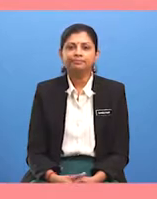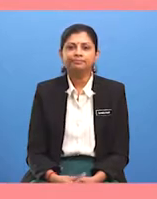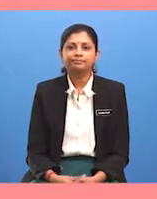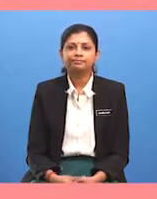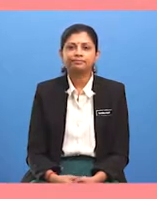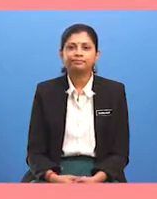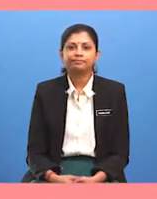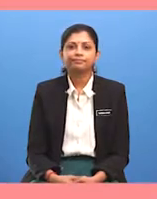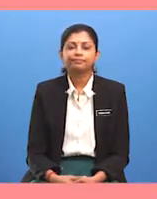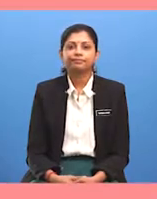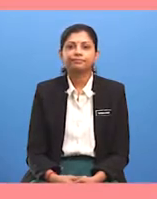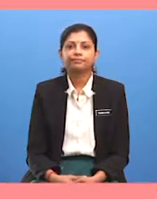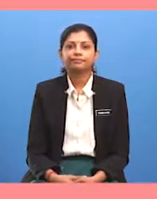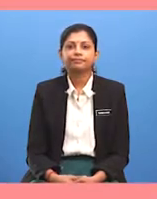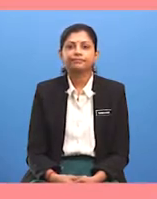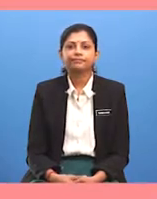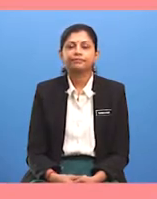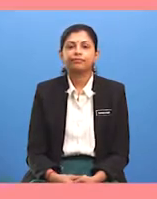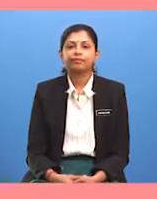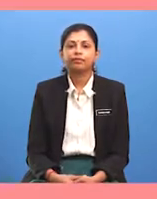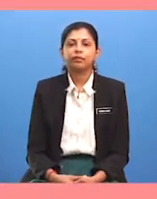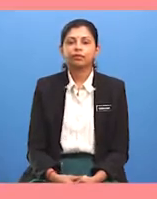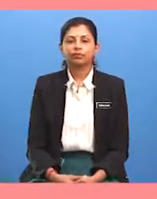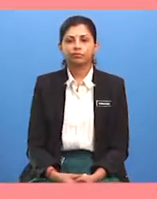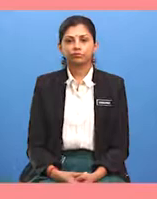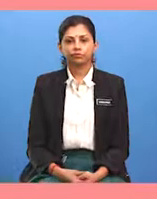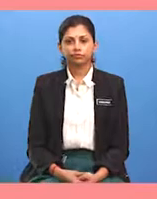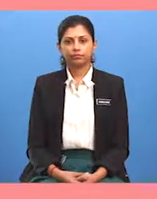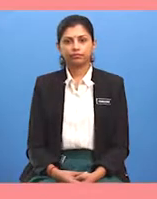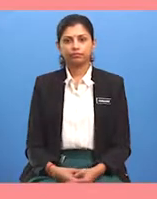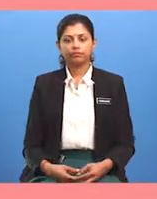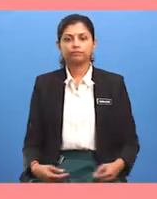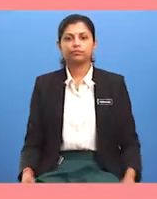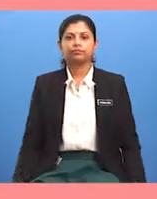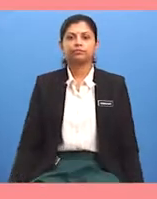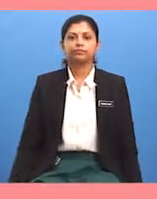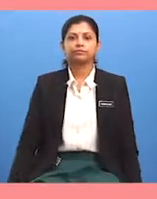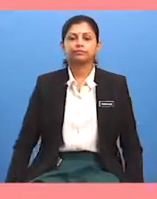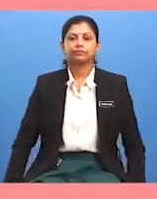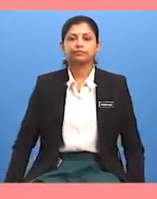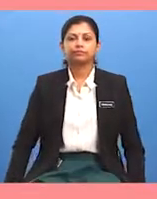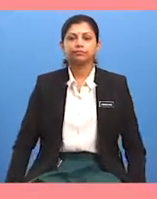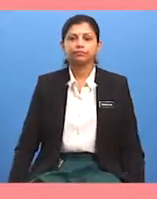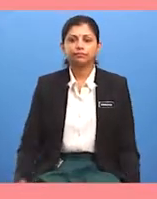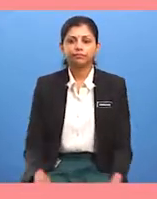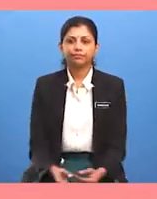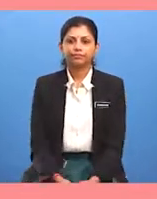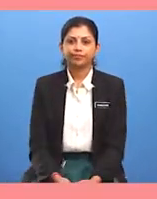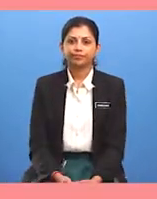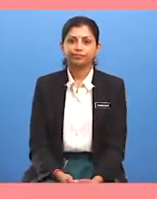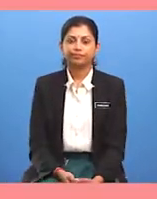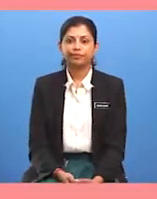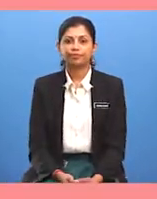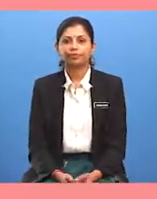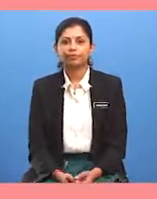C. His main work is as a technology advisor in Microsoft?